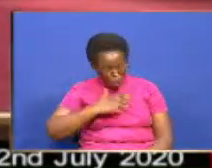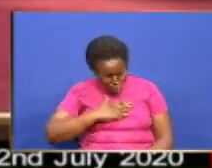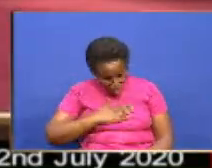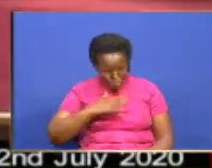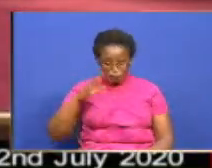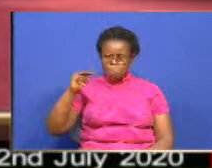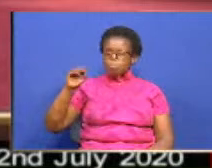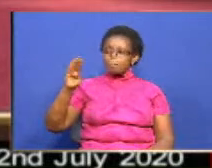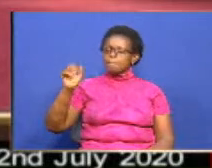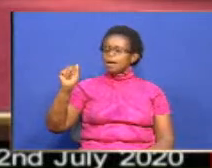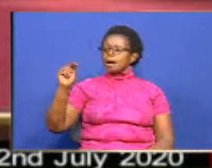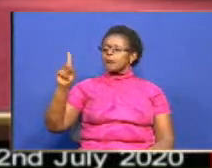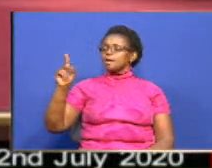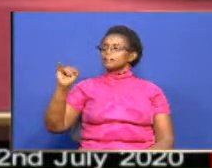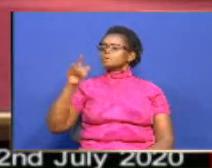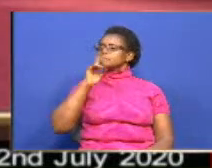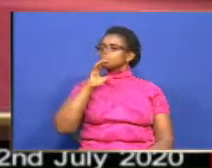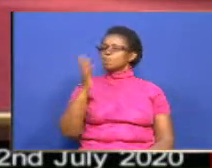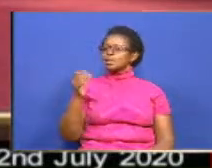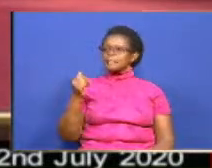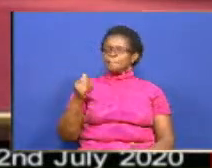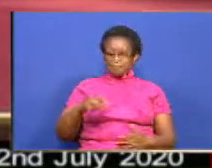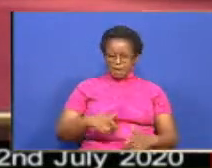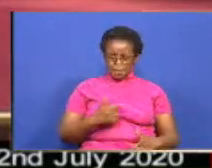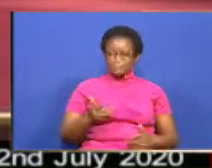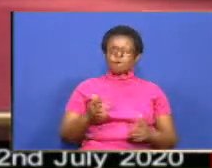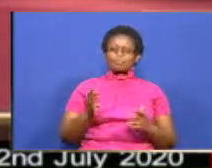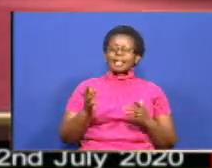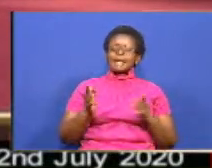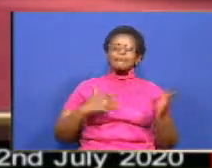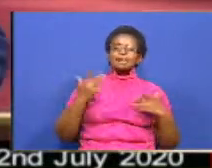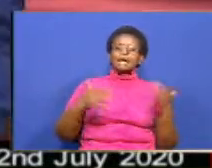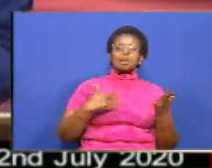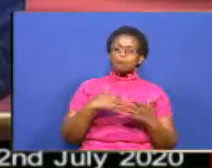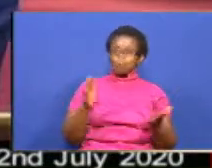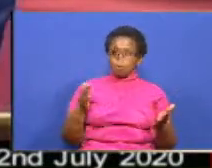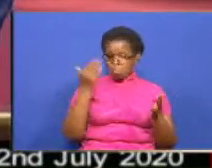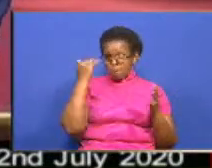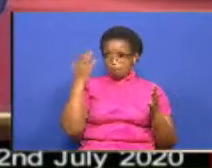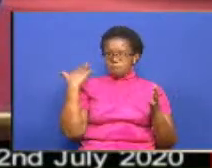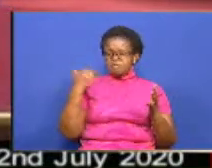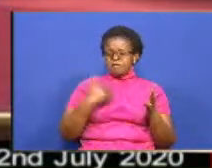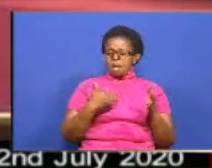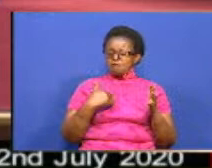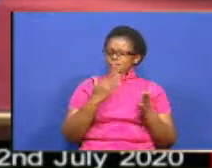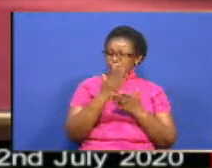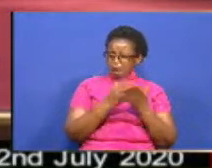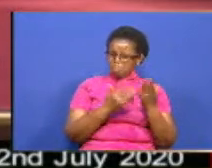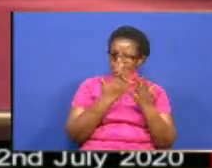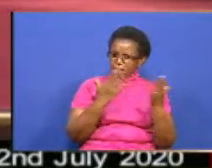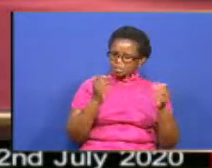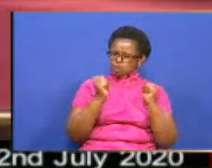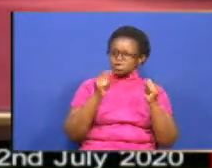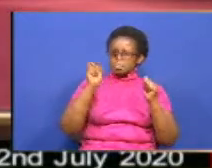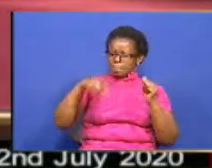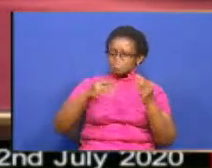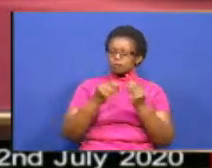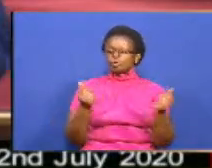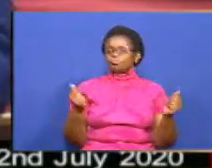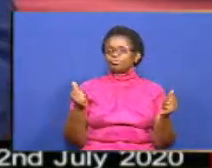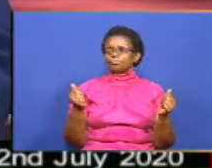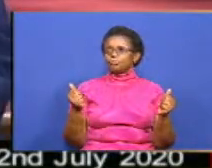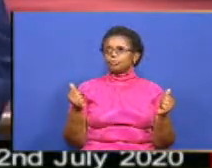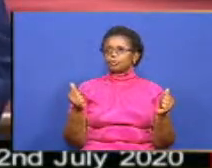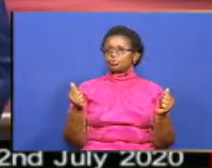very excited, Mr. Speaker. Because, Mr. Speaker, I had some issues which we need to resolve with